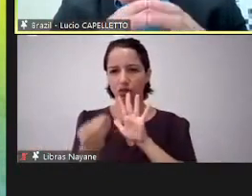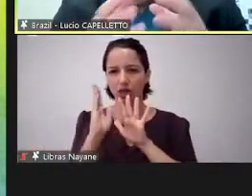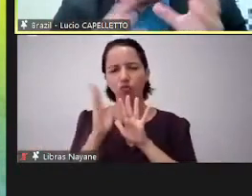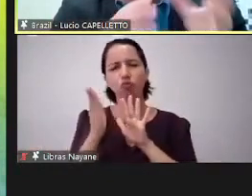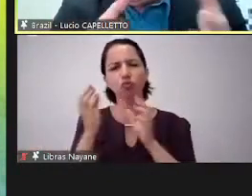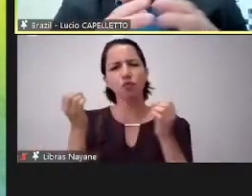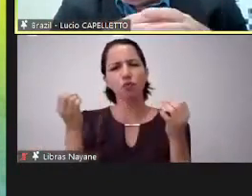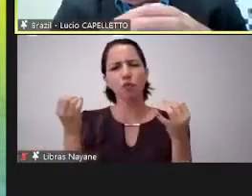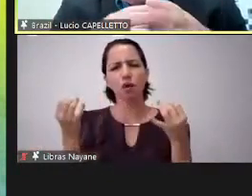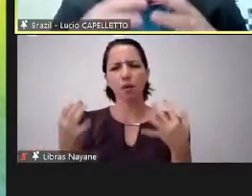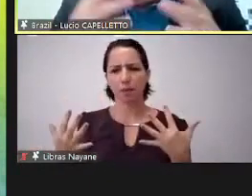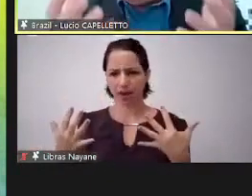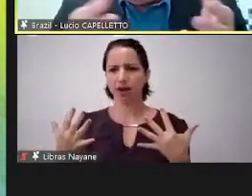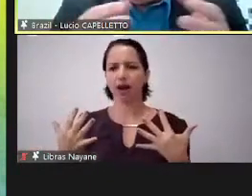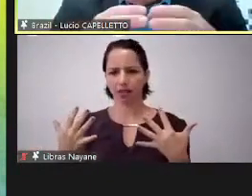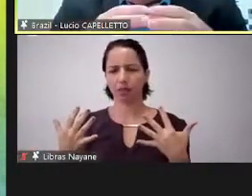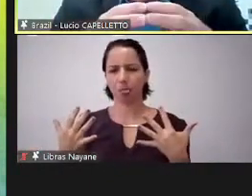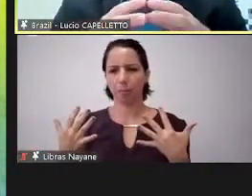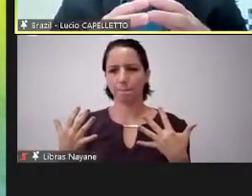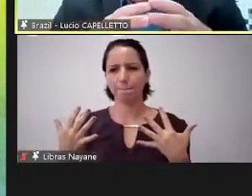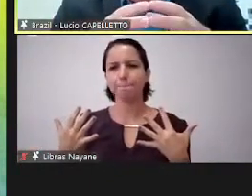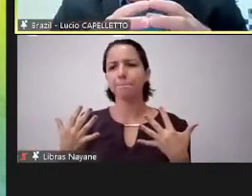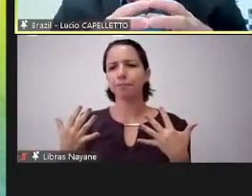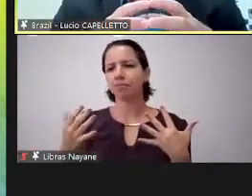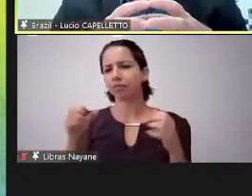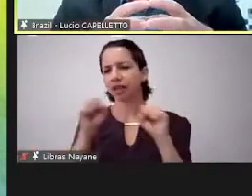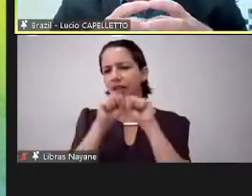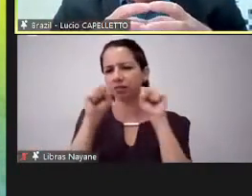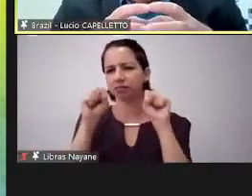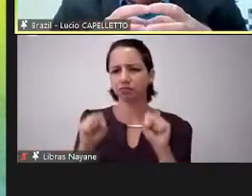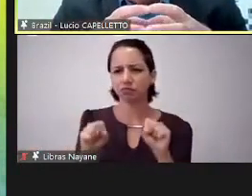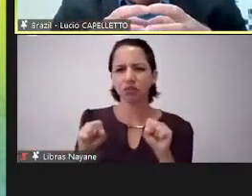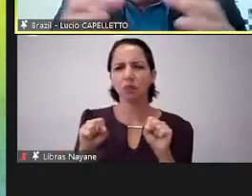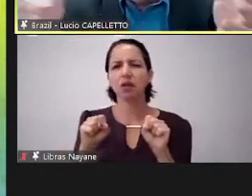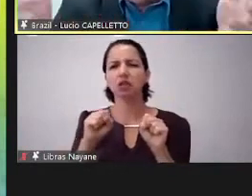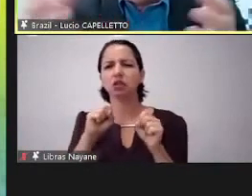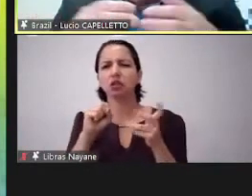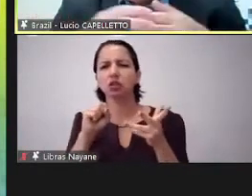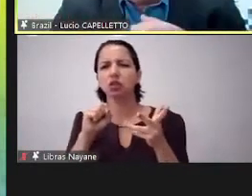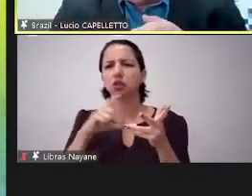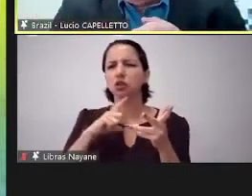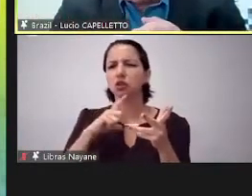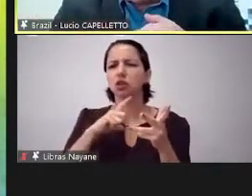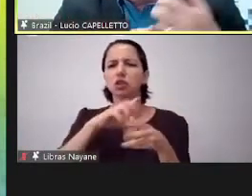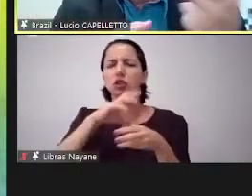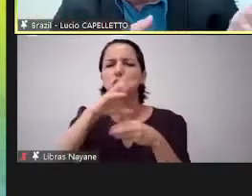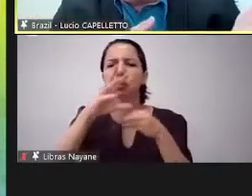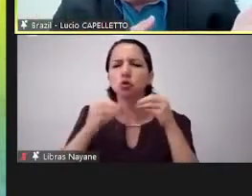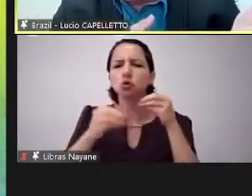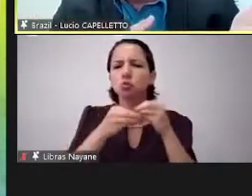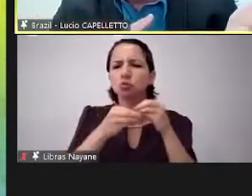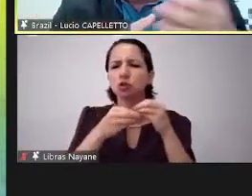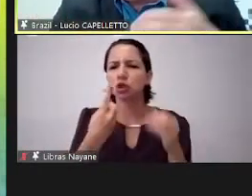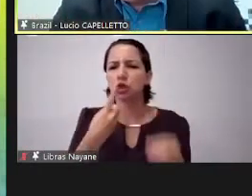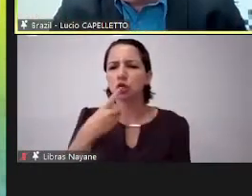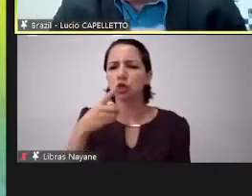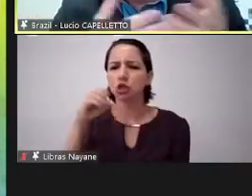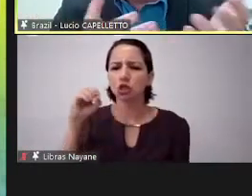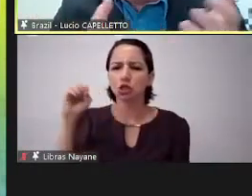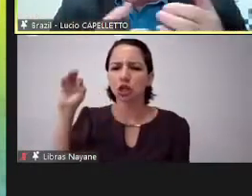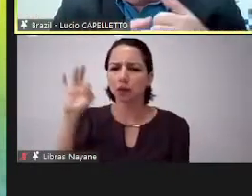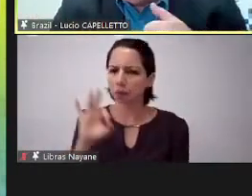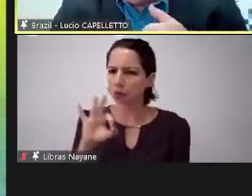rules that was mentioned by Mauricio, in terms of contributions